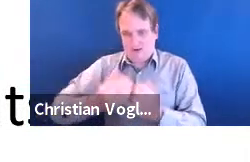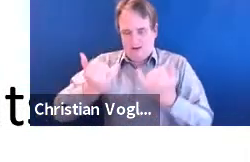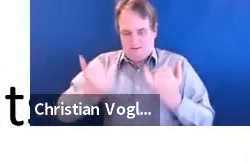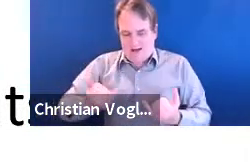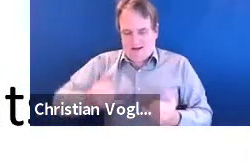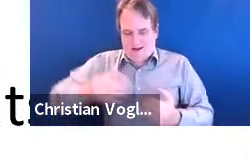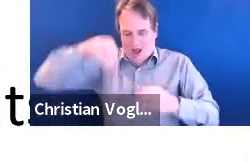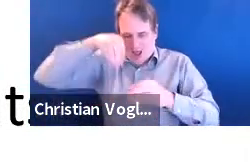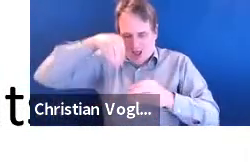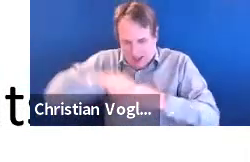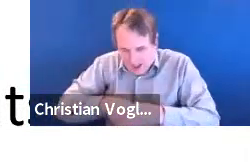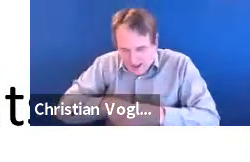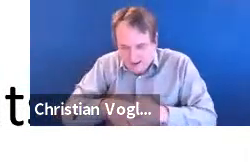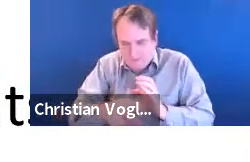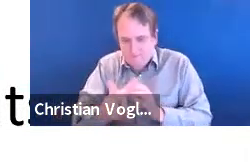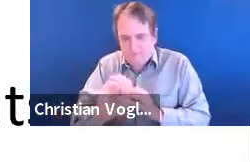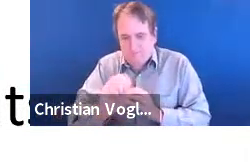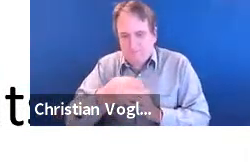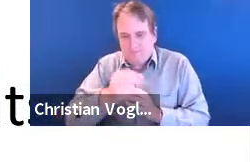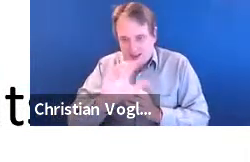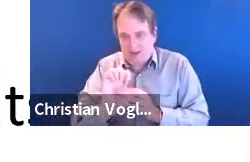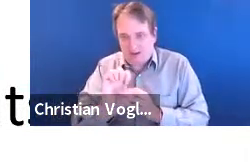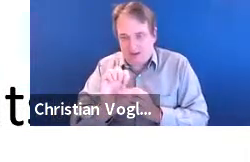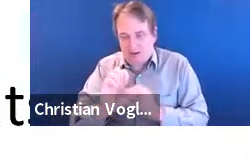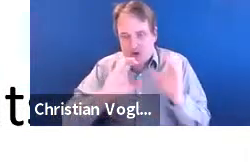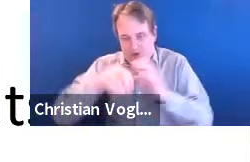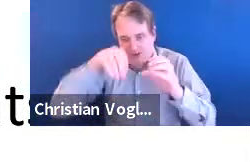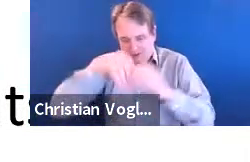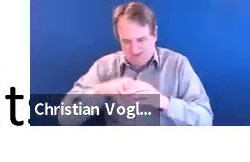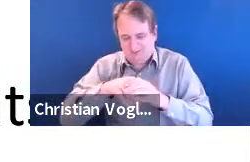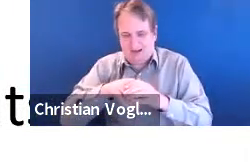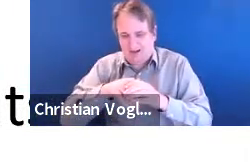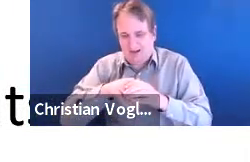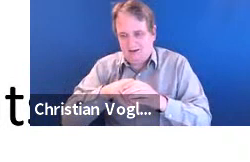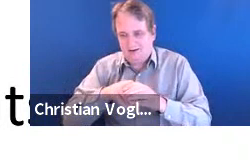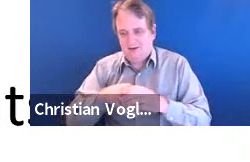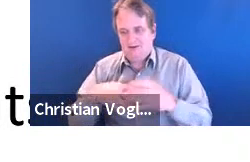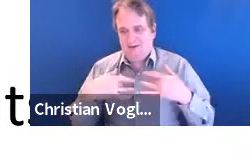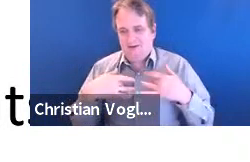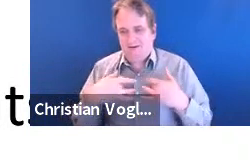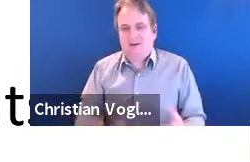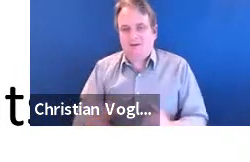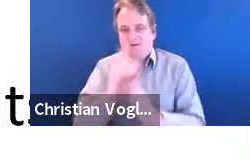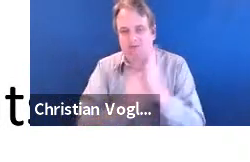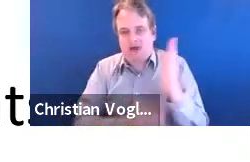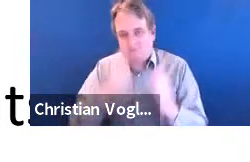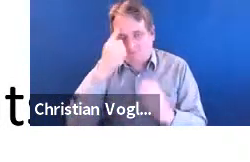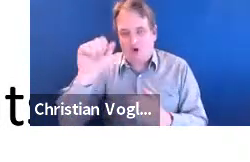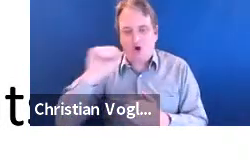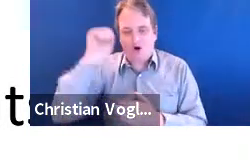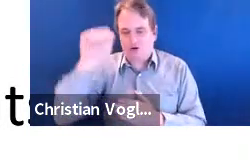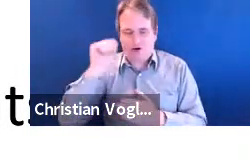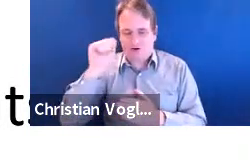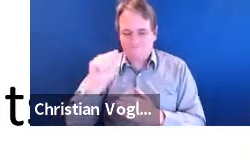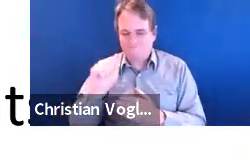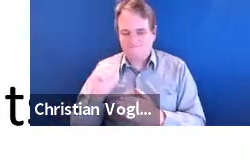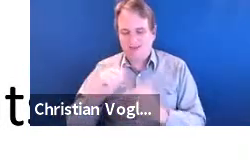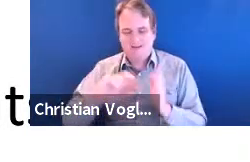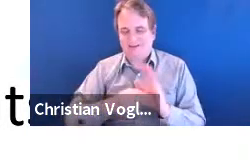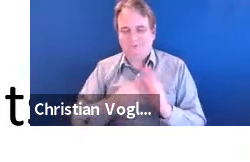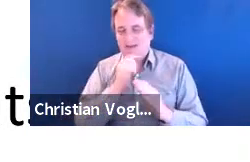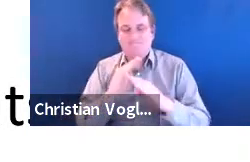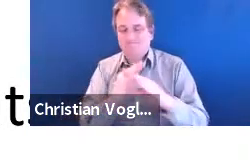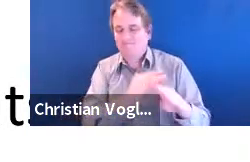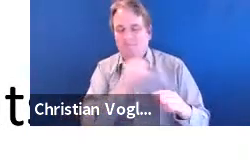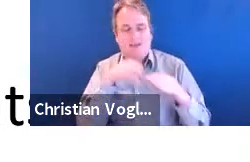This brings me to the point about in-vehicle communication systems. At this stage, they